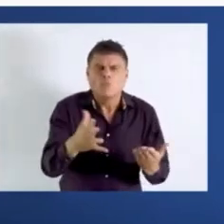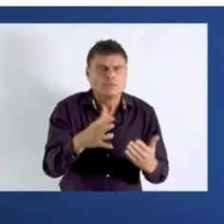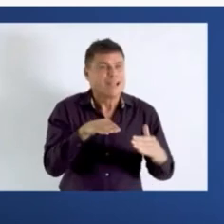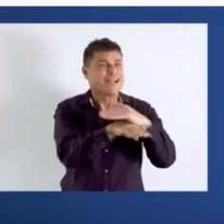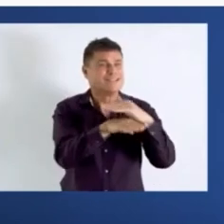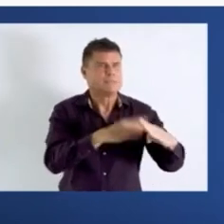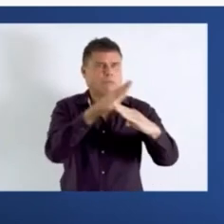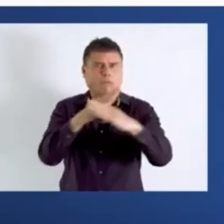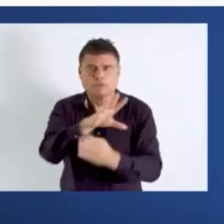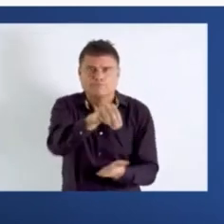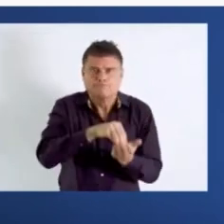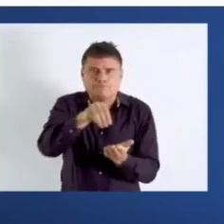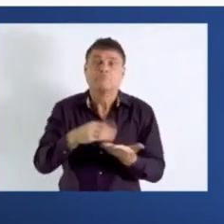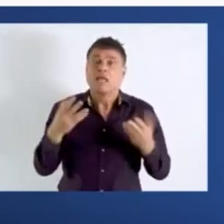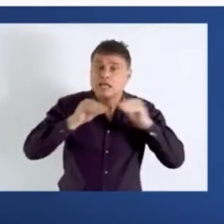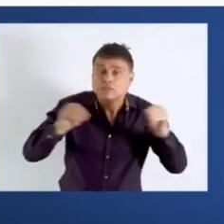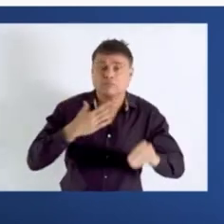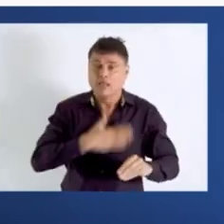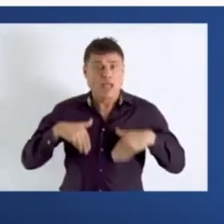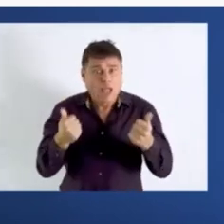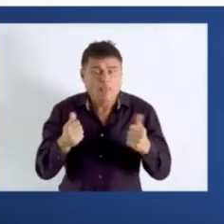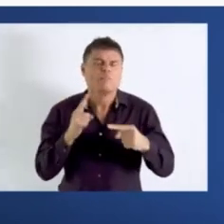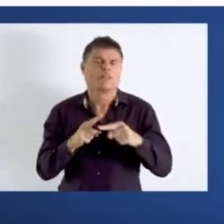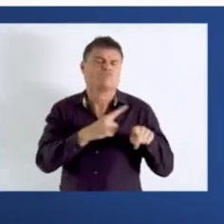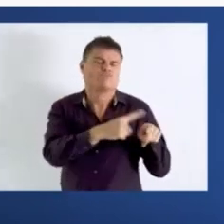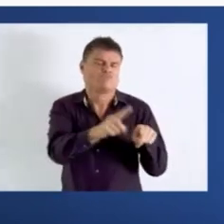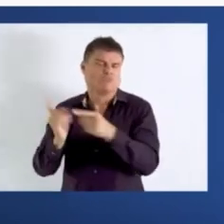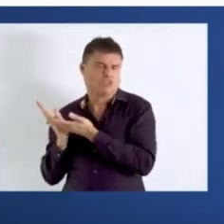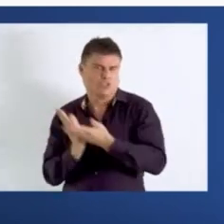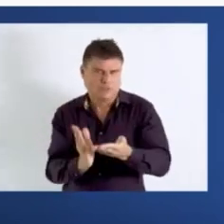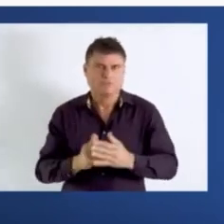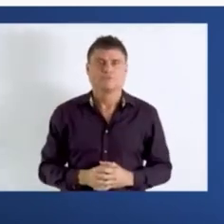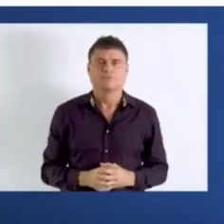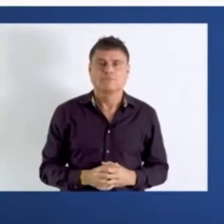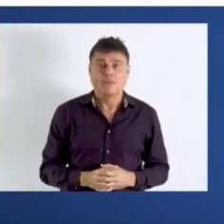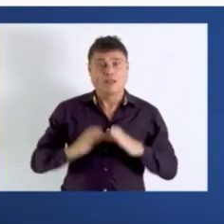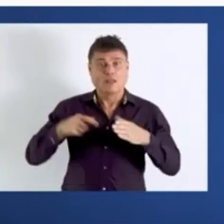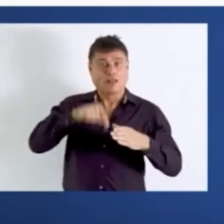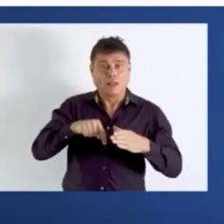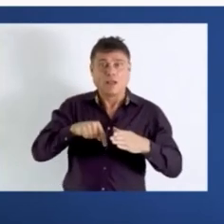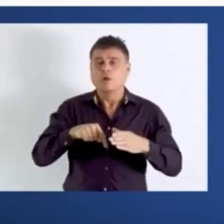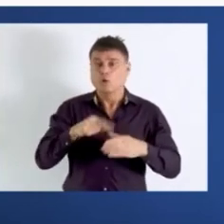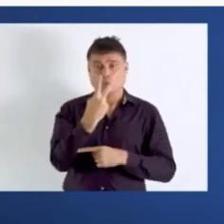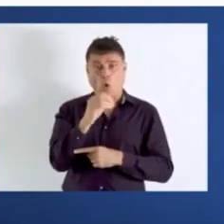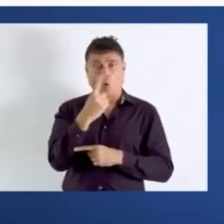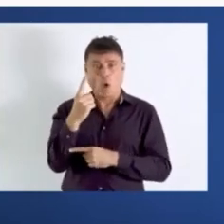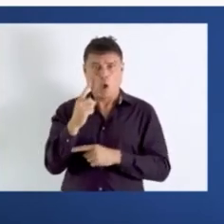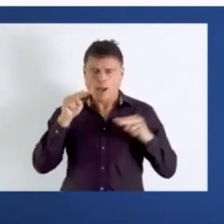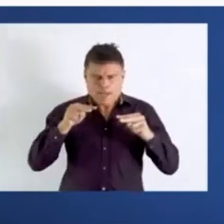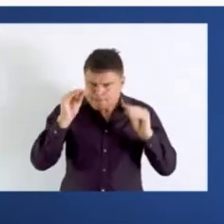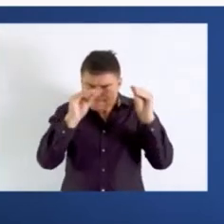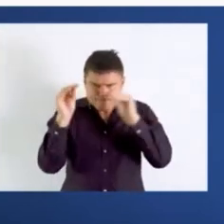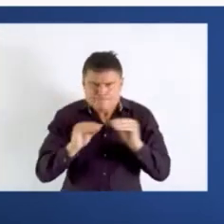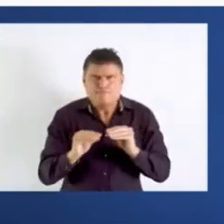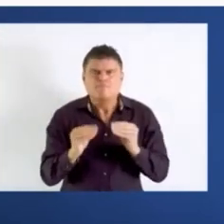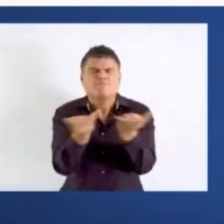in accessing education, health, and other services. The module was developed through a consultative